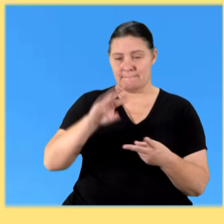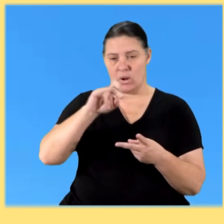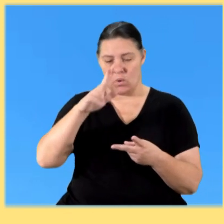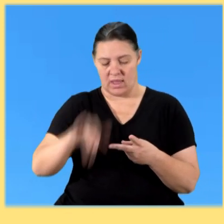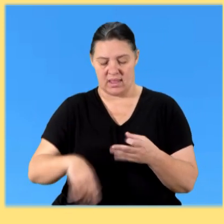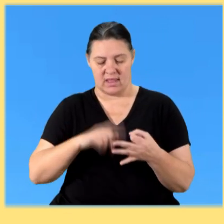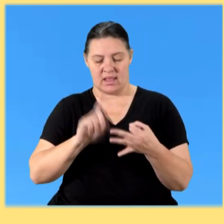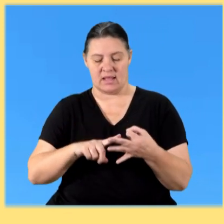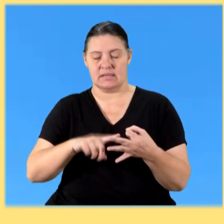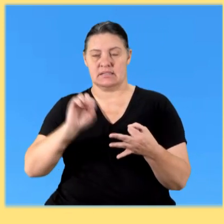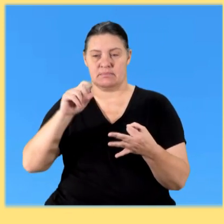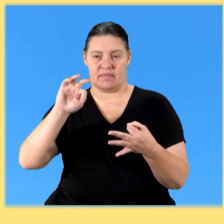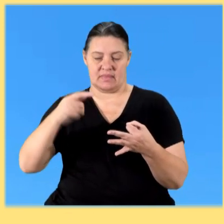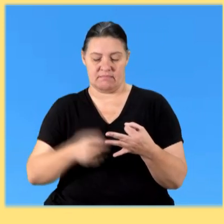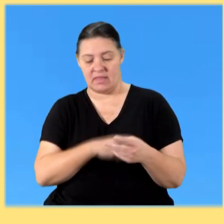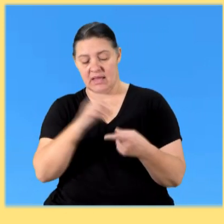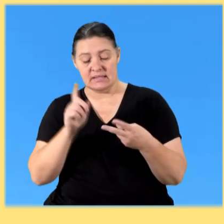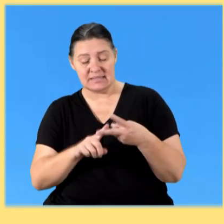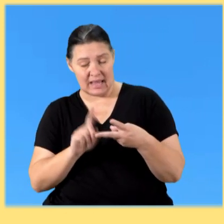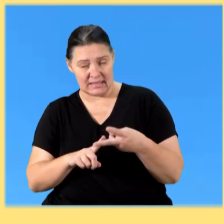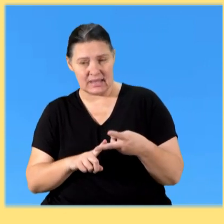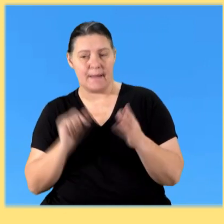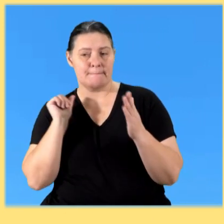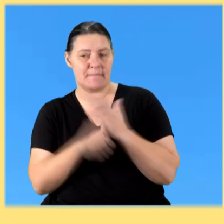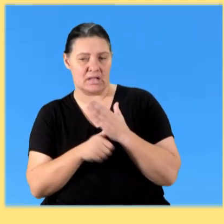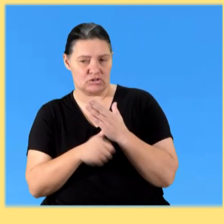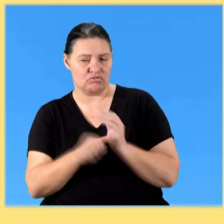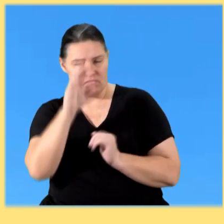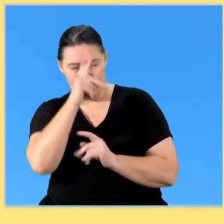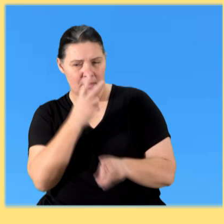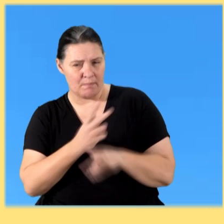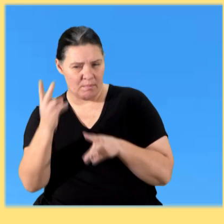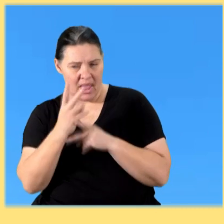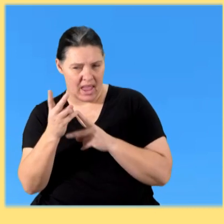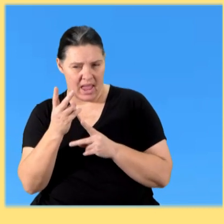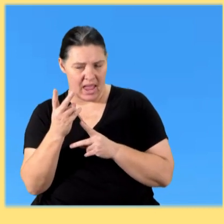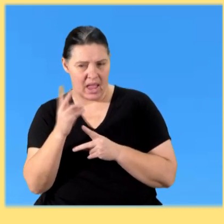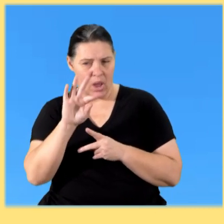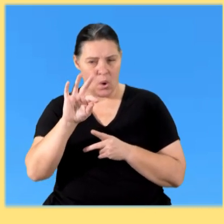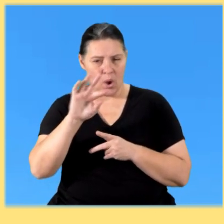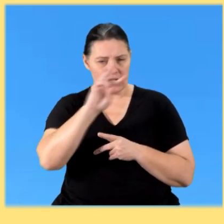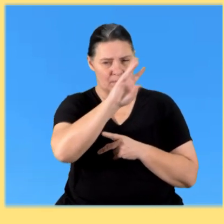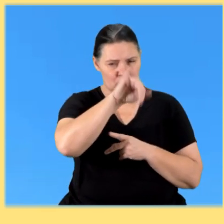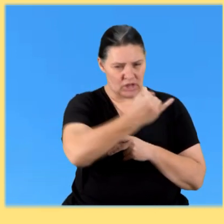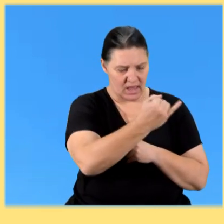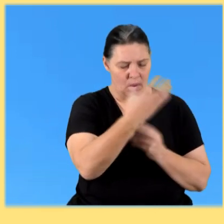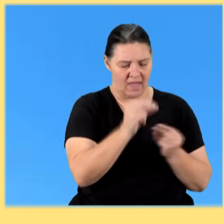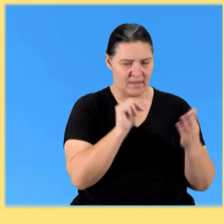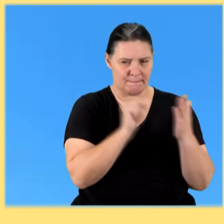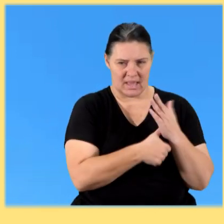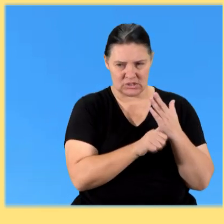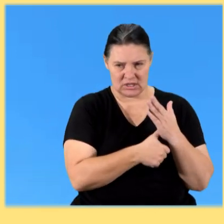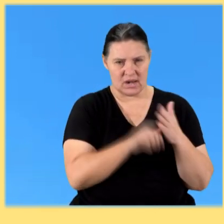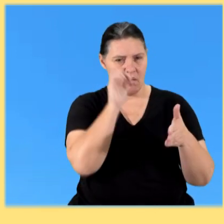Smith. The next one is pension fund. You remember when we prepared the wages journal that we had